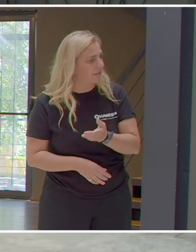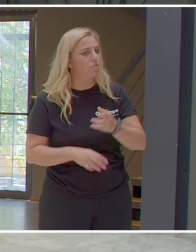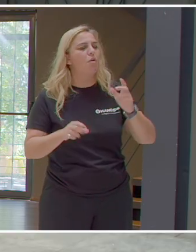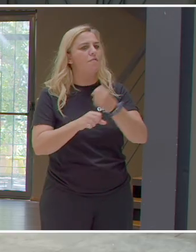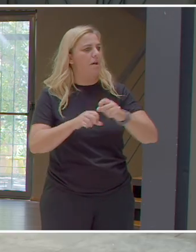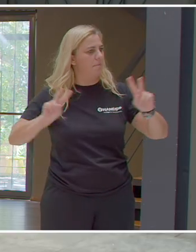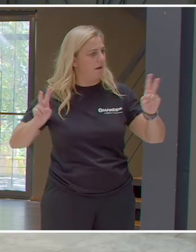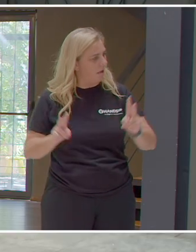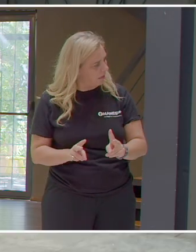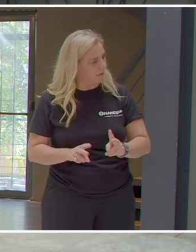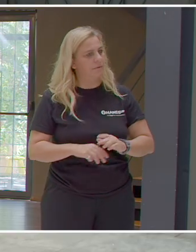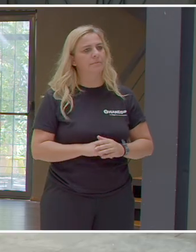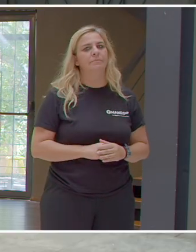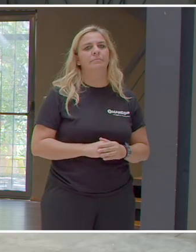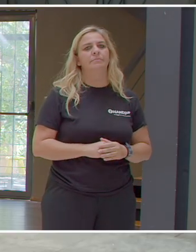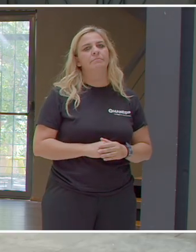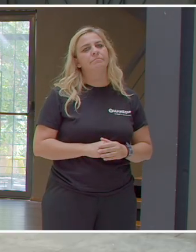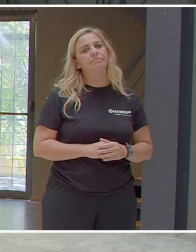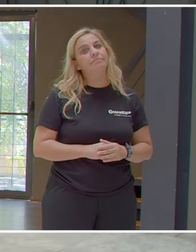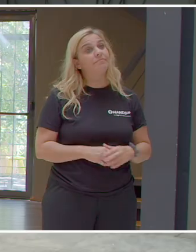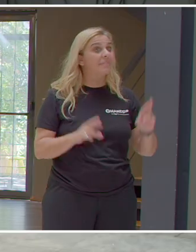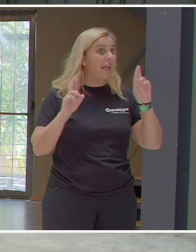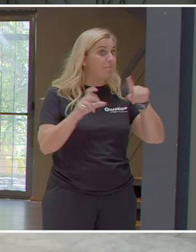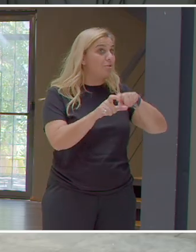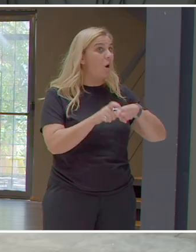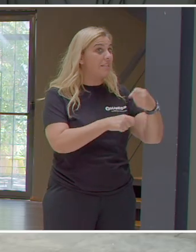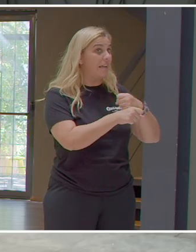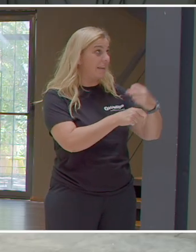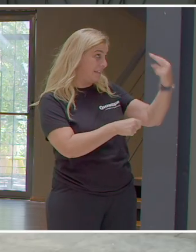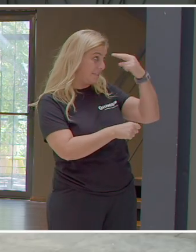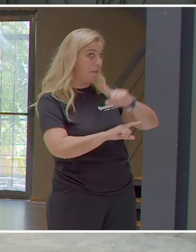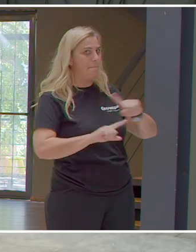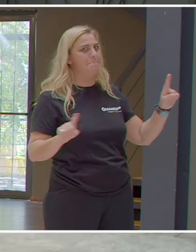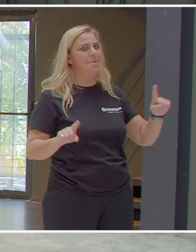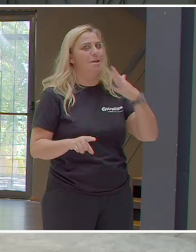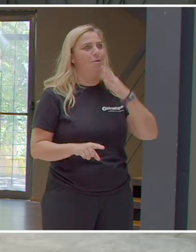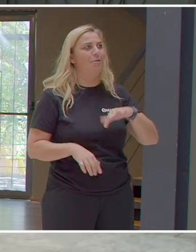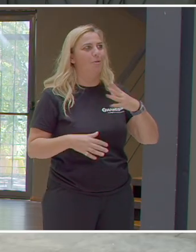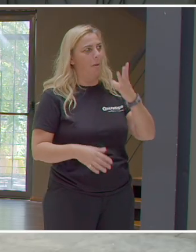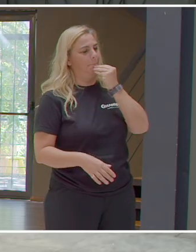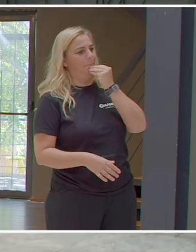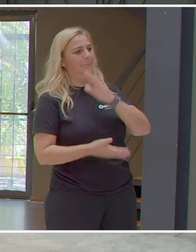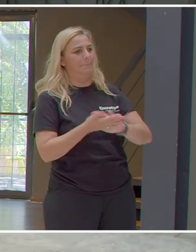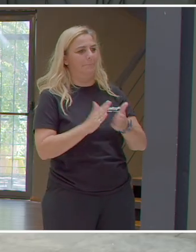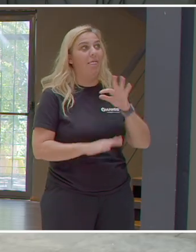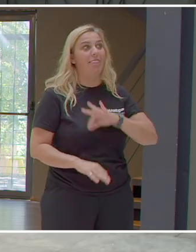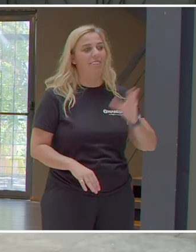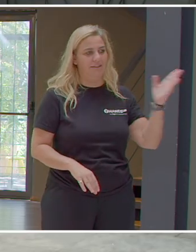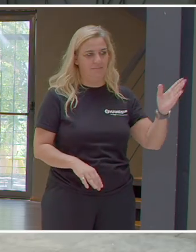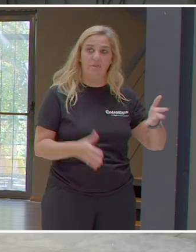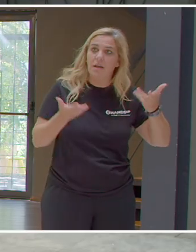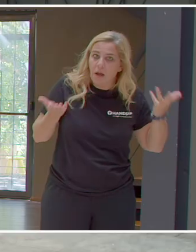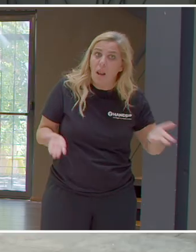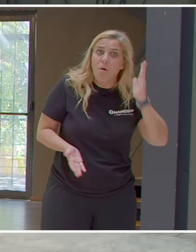medications. I hope Big Pharma doesn't see this talk here, but you can do